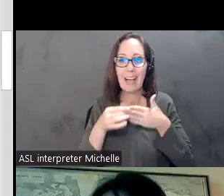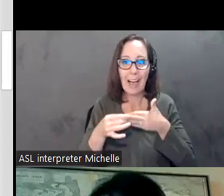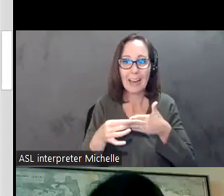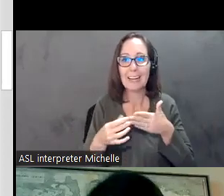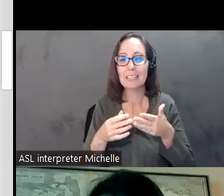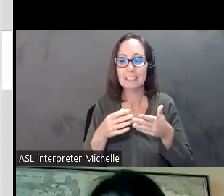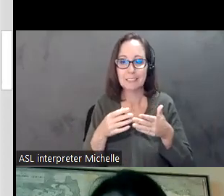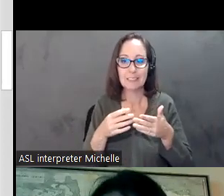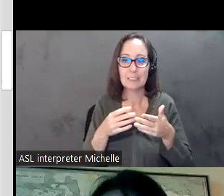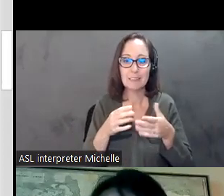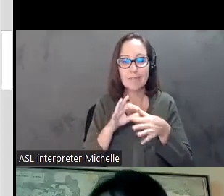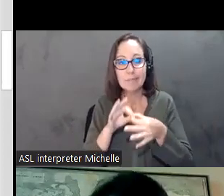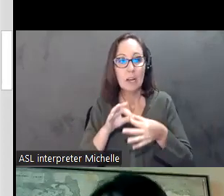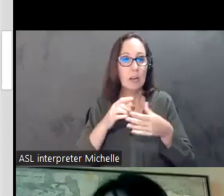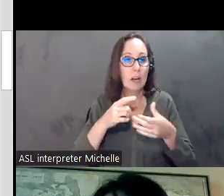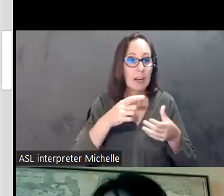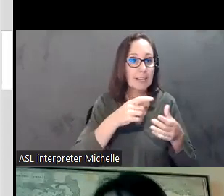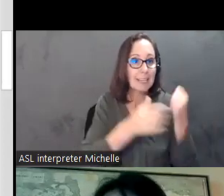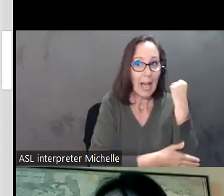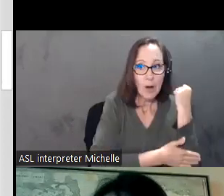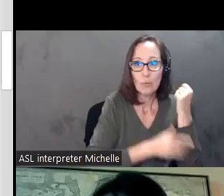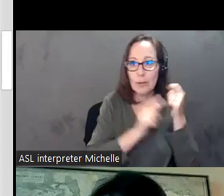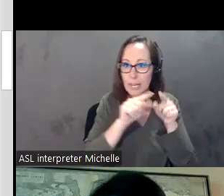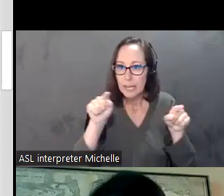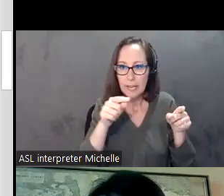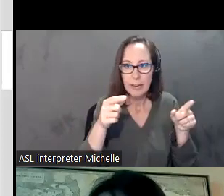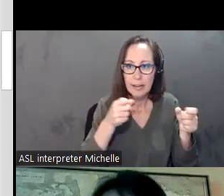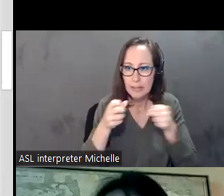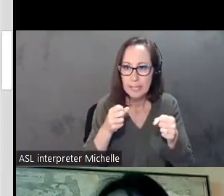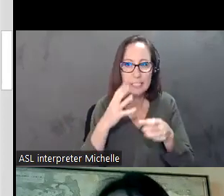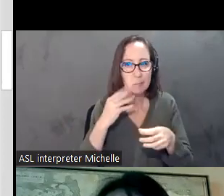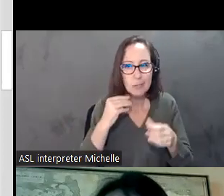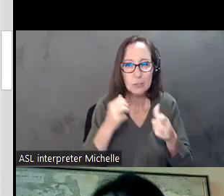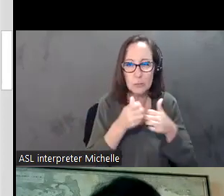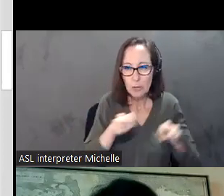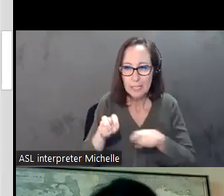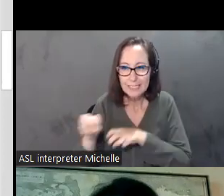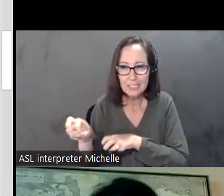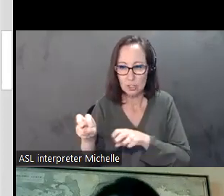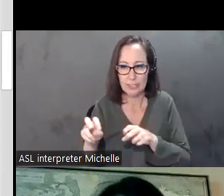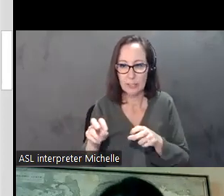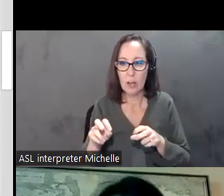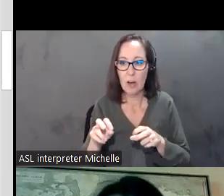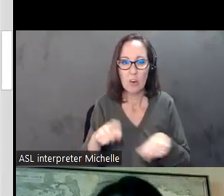with our counties who are very experienced in this type of transitions. For many of you who've been